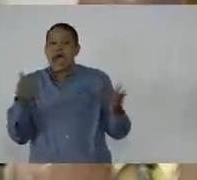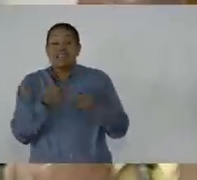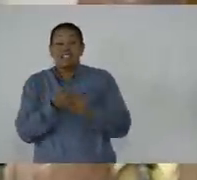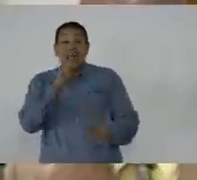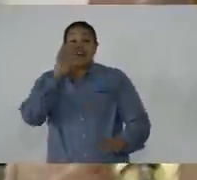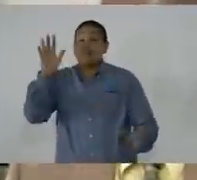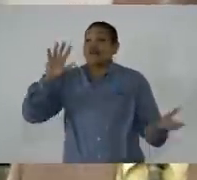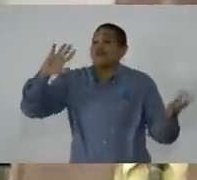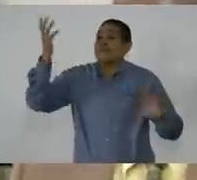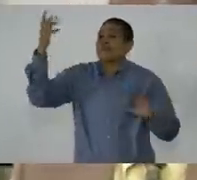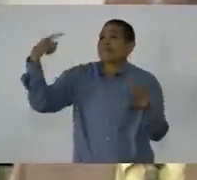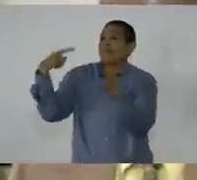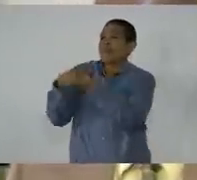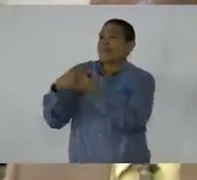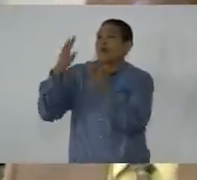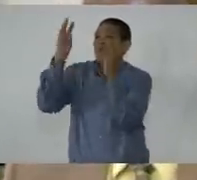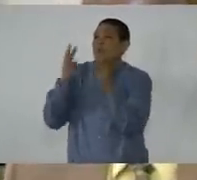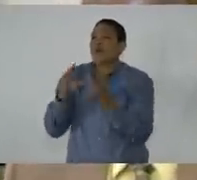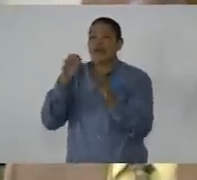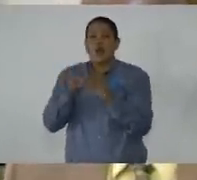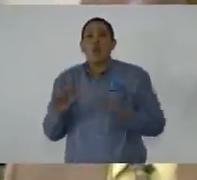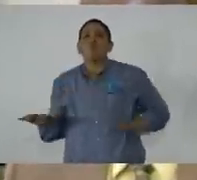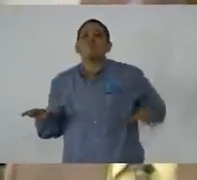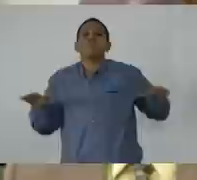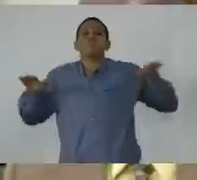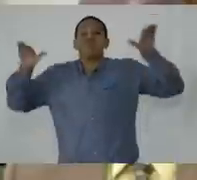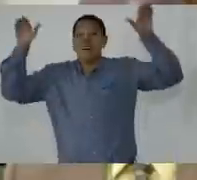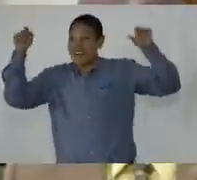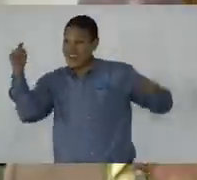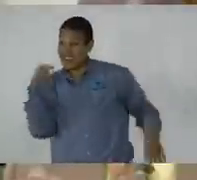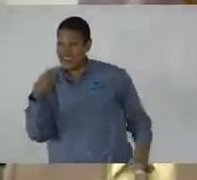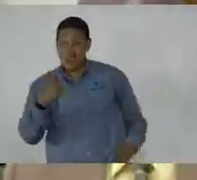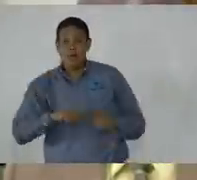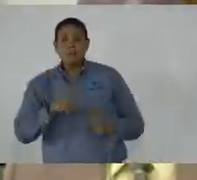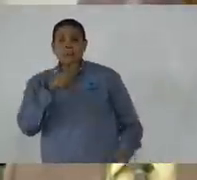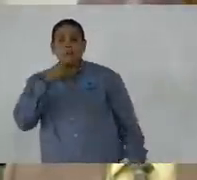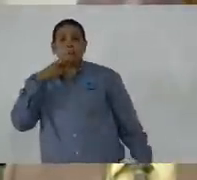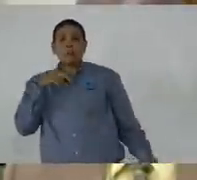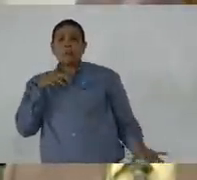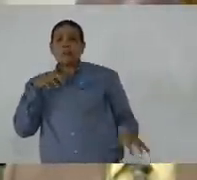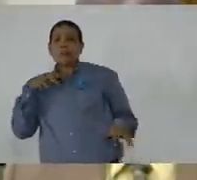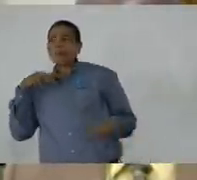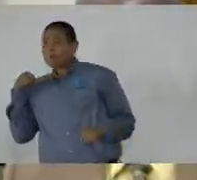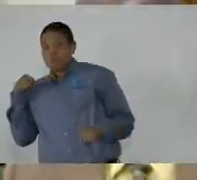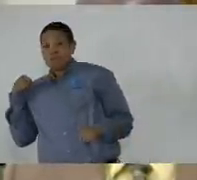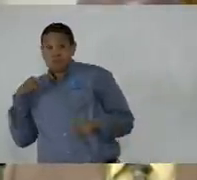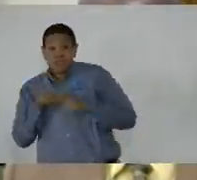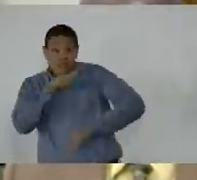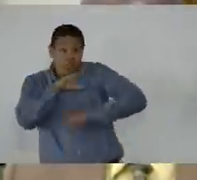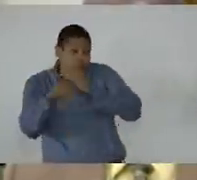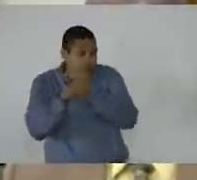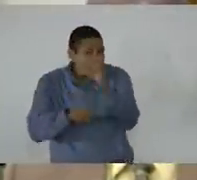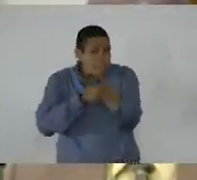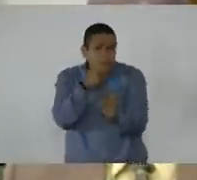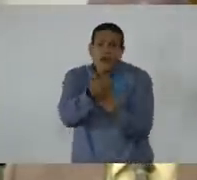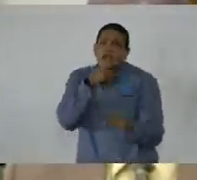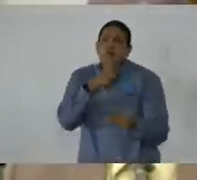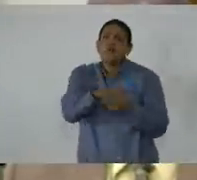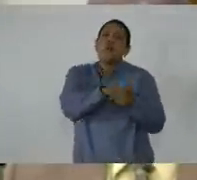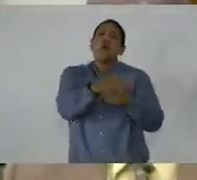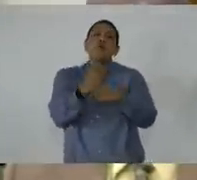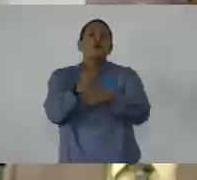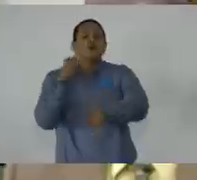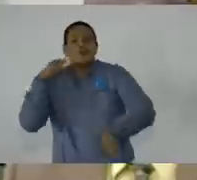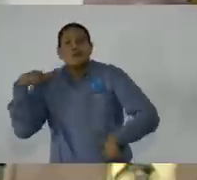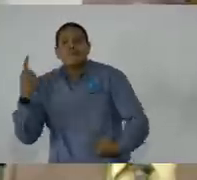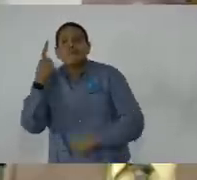adverse weather conditions, which include floods in some regions and droughts in others, have also affected local production over the